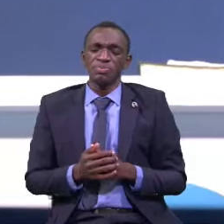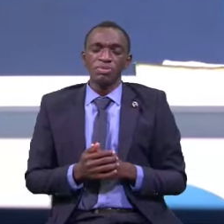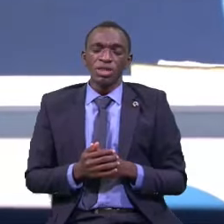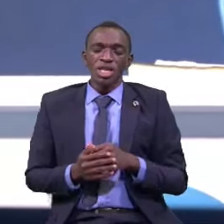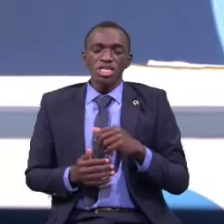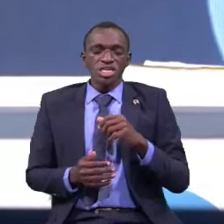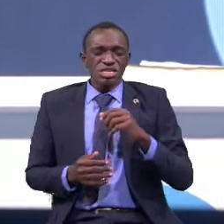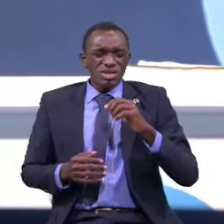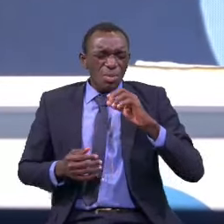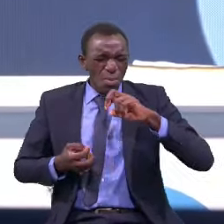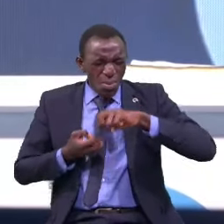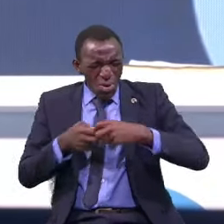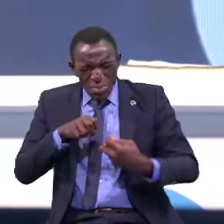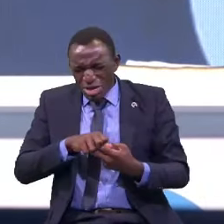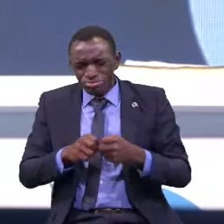Incurable problem.